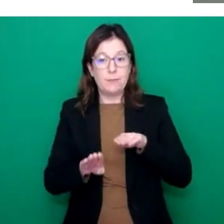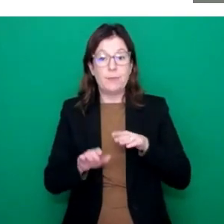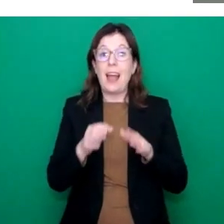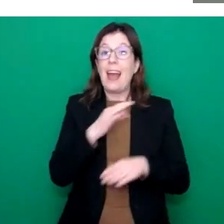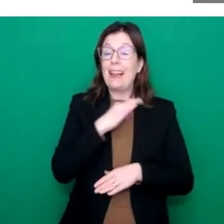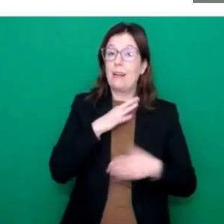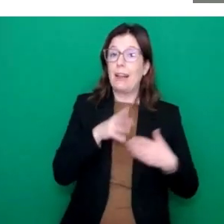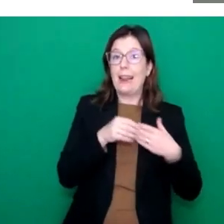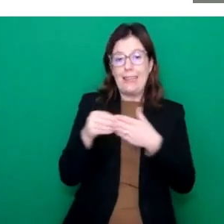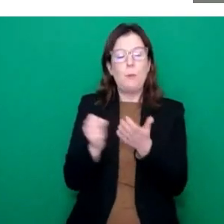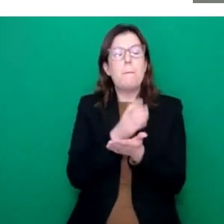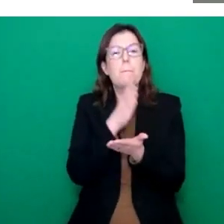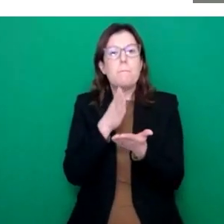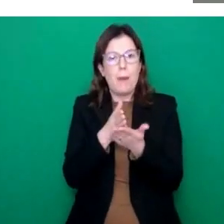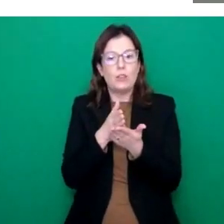leadership, ensuring that